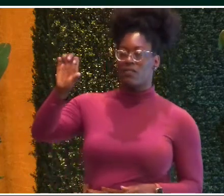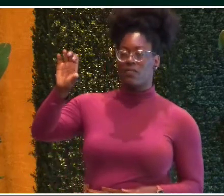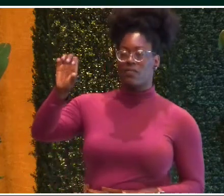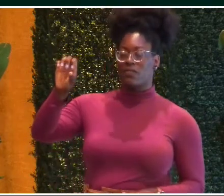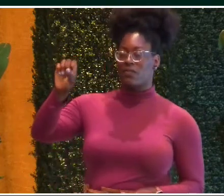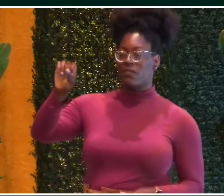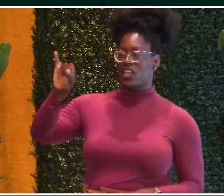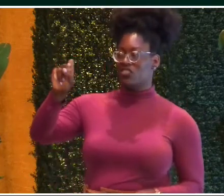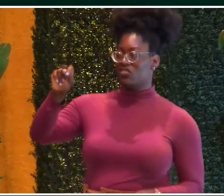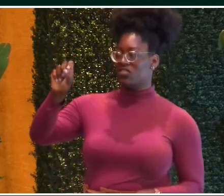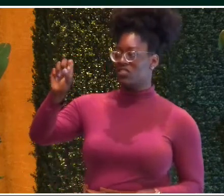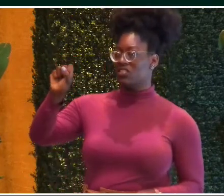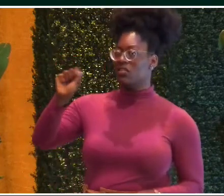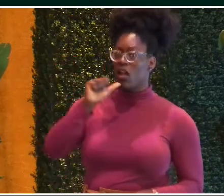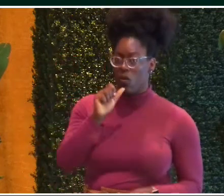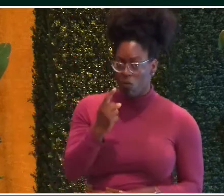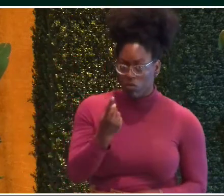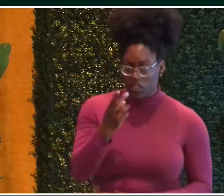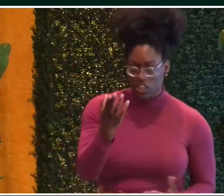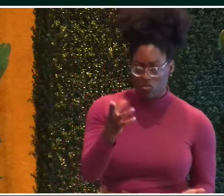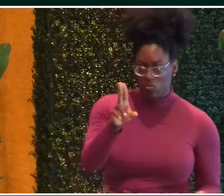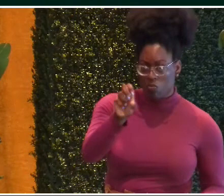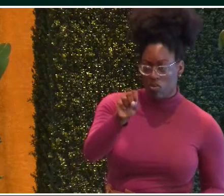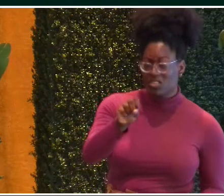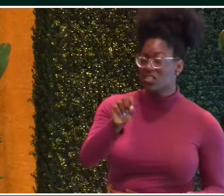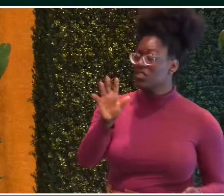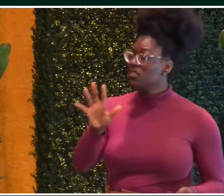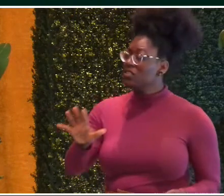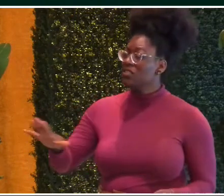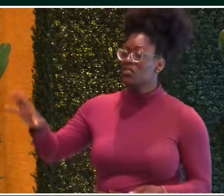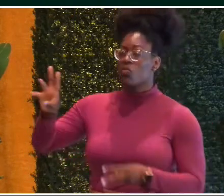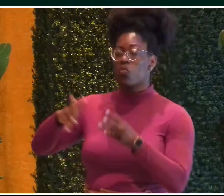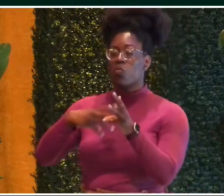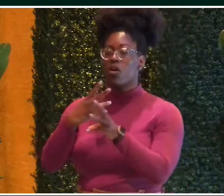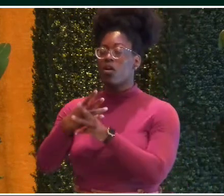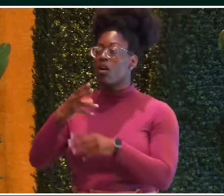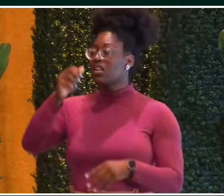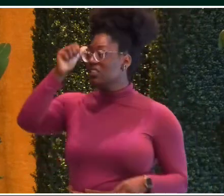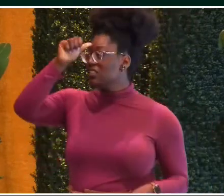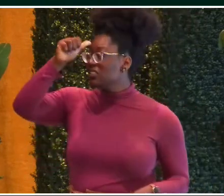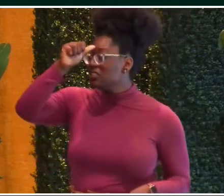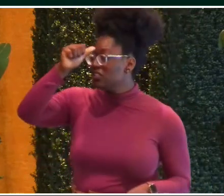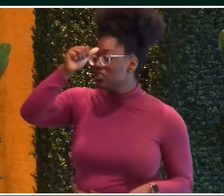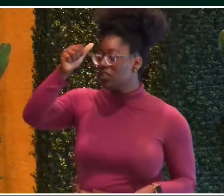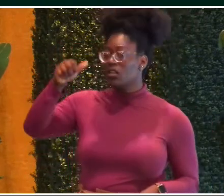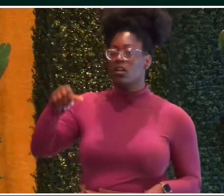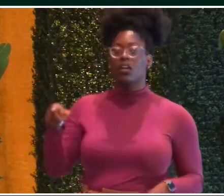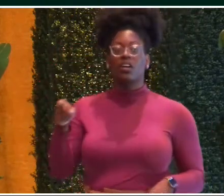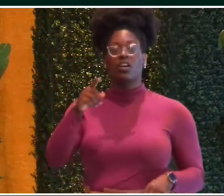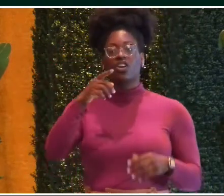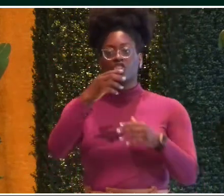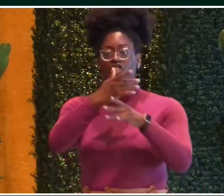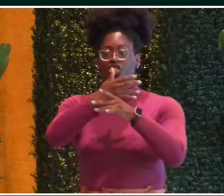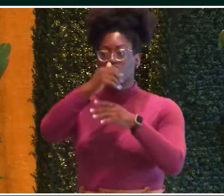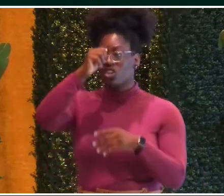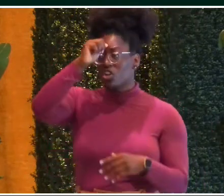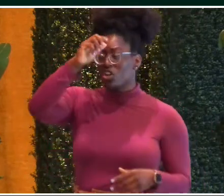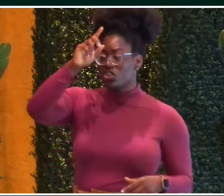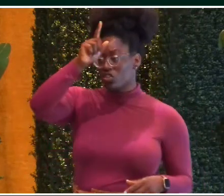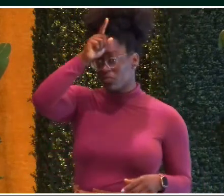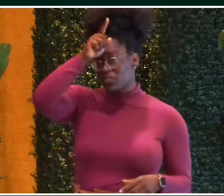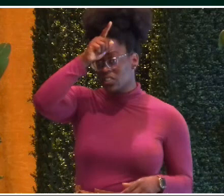the world. In India, Modi. In Germany, the neo-fascists coming back to power.